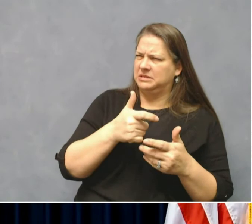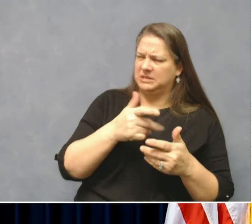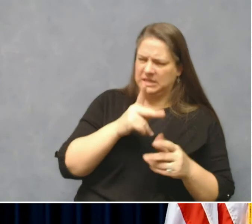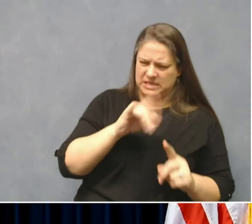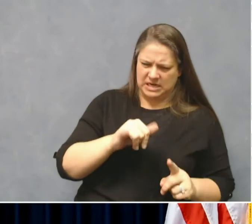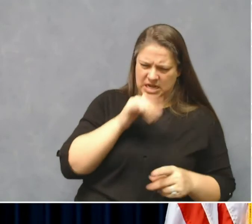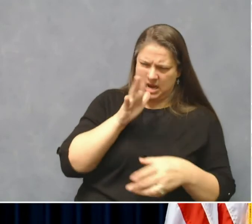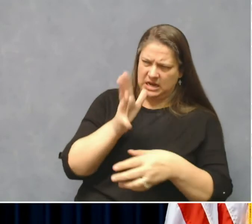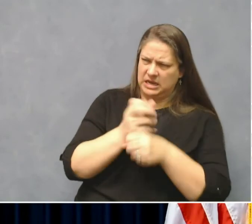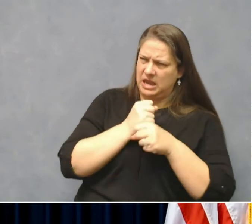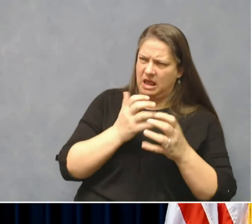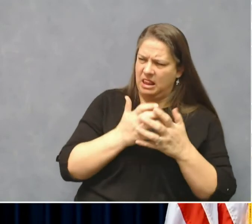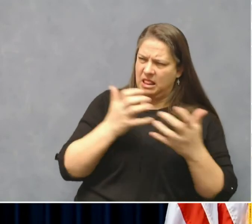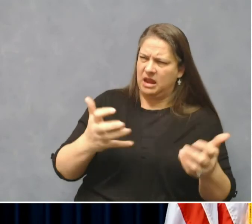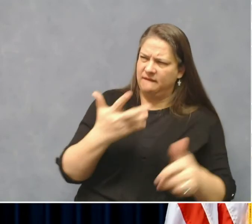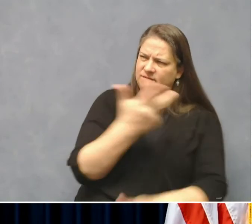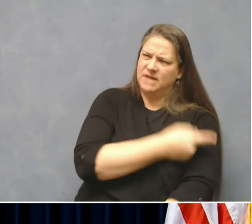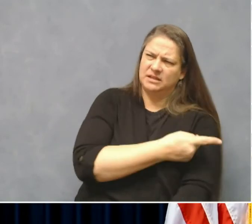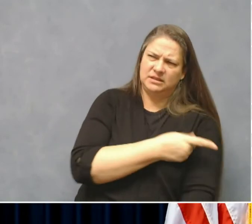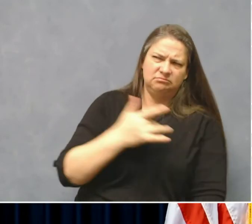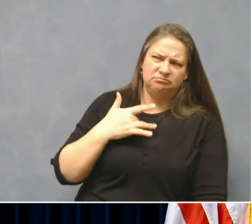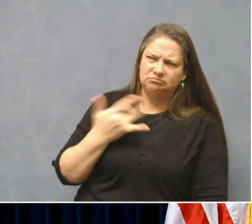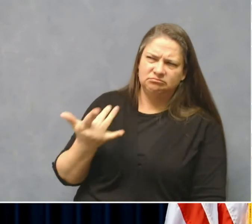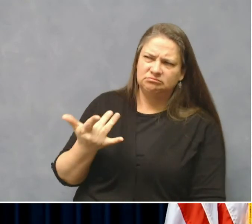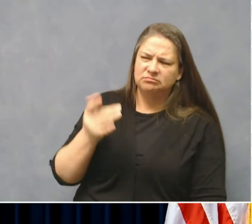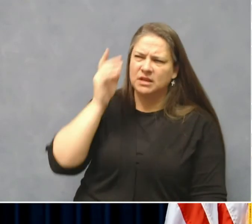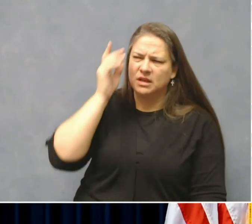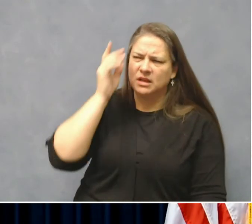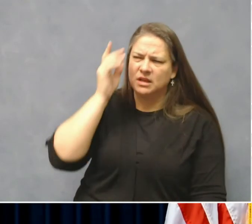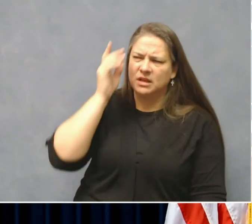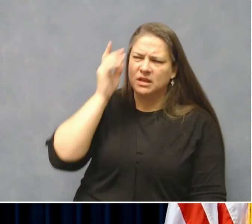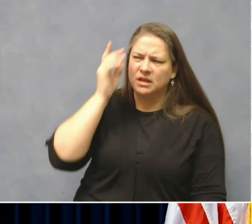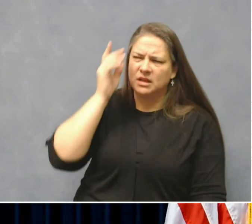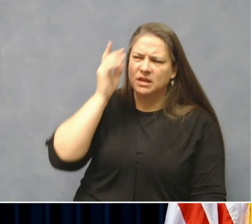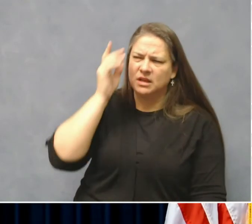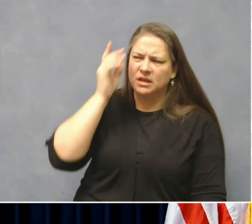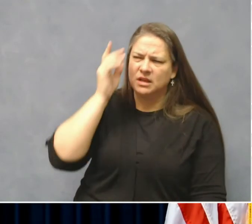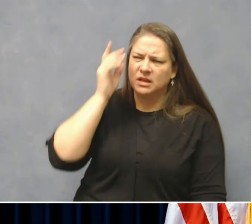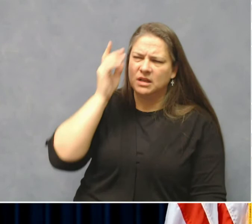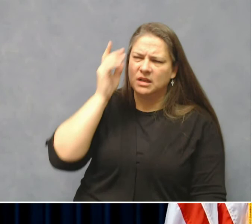as many, a larger share of the vaccine as maybe